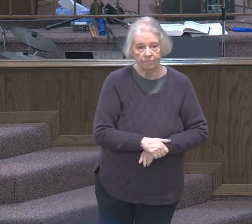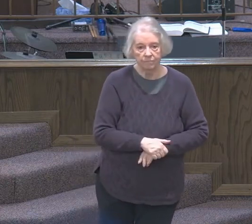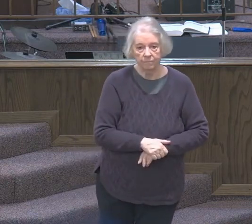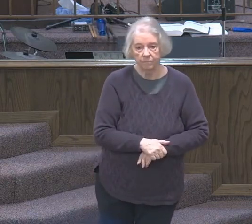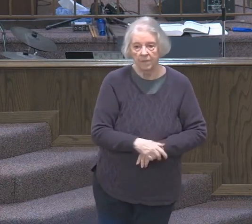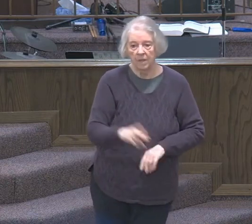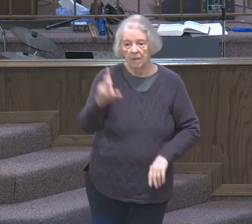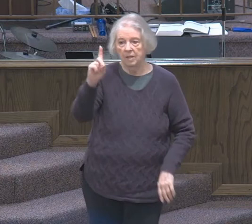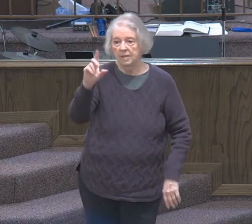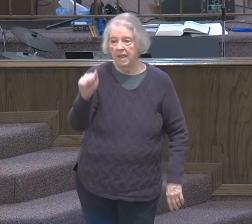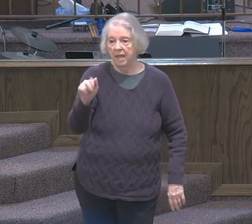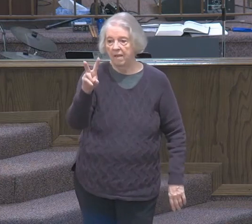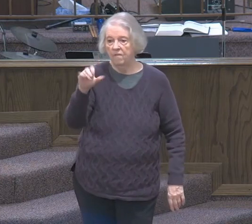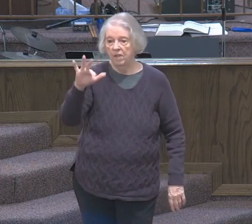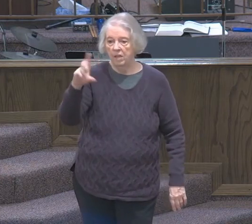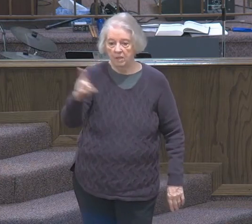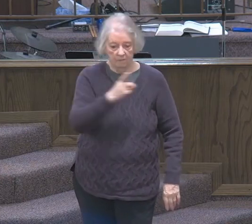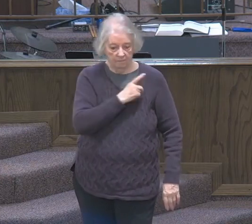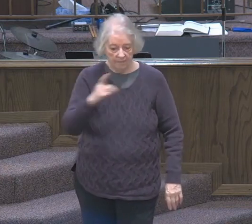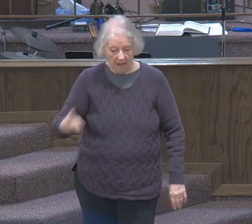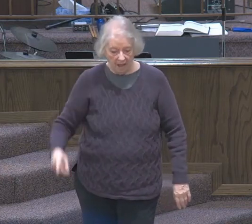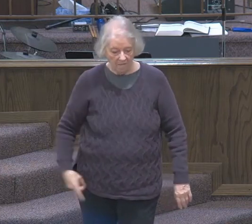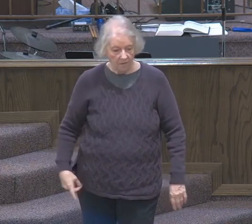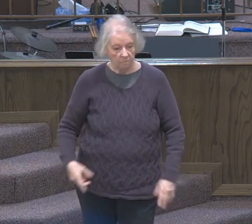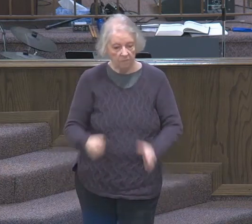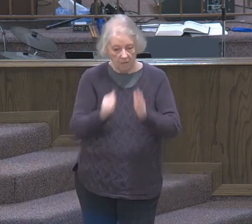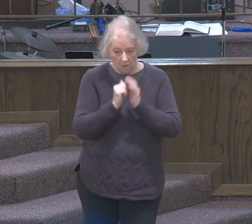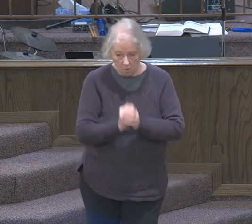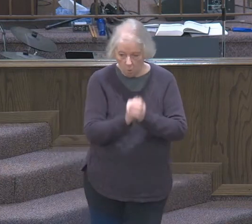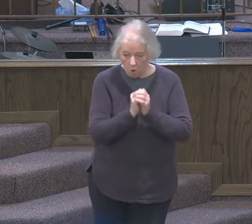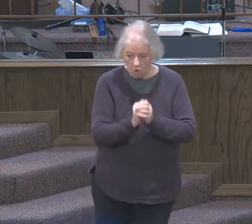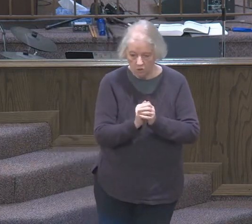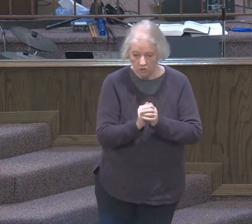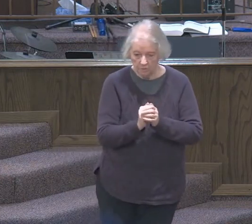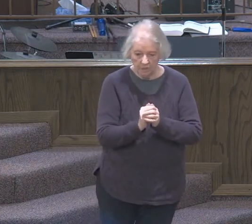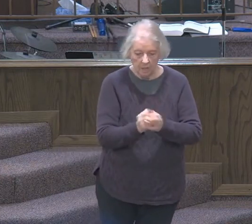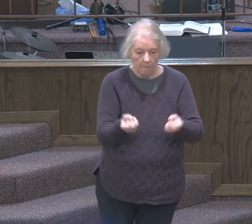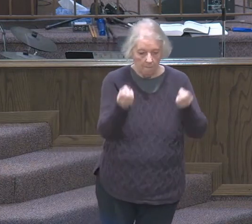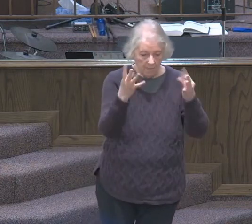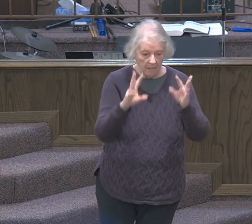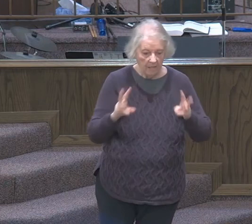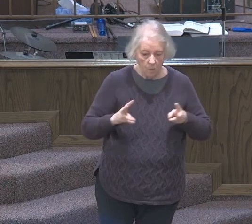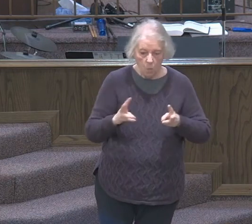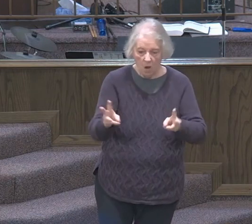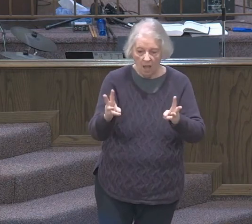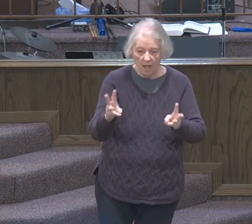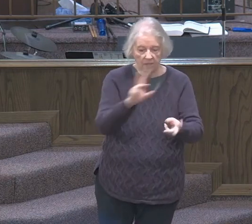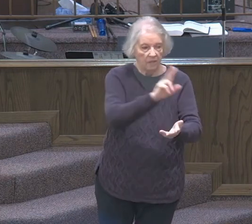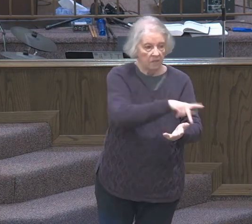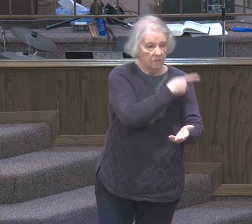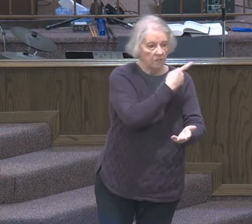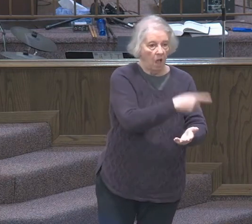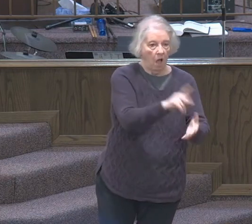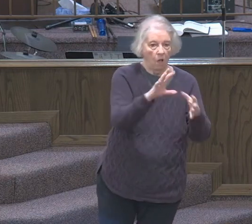David worshiped in many different ways. We read the Psalms of David, Psalms of worship, Psalms